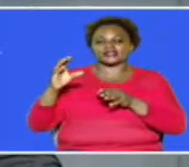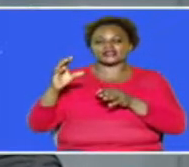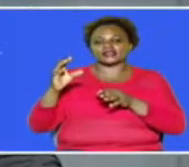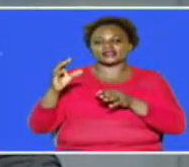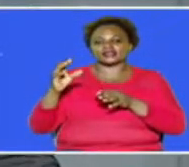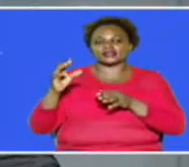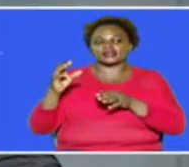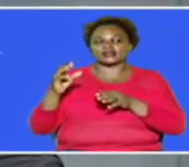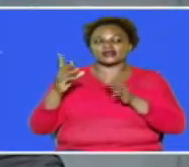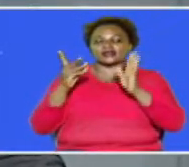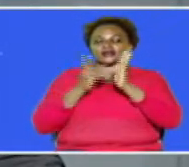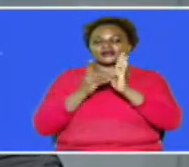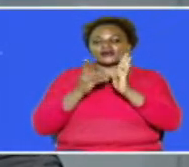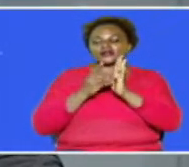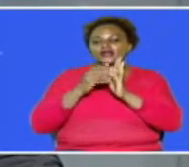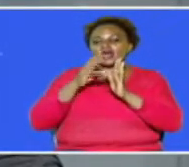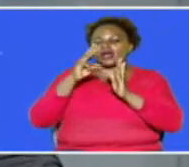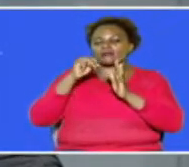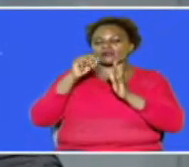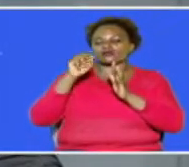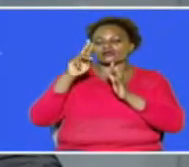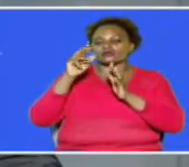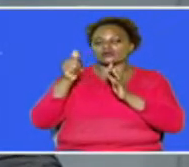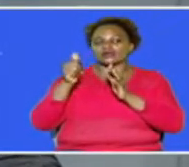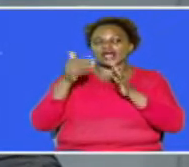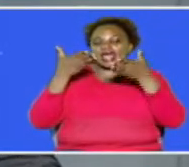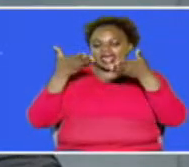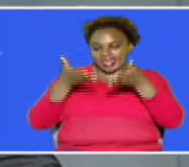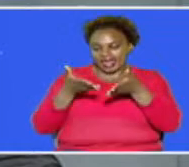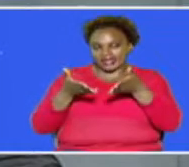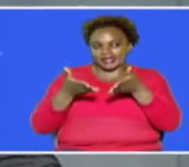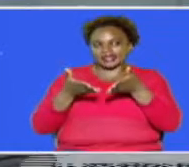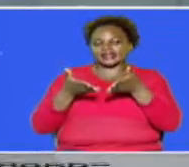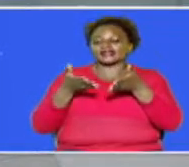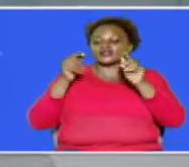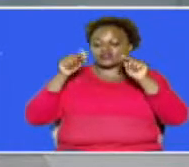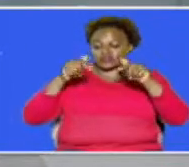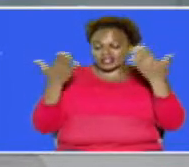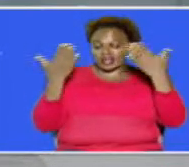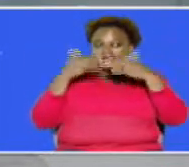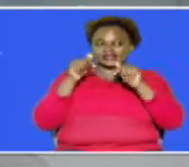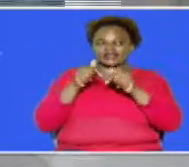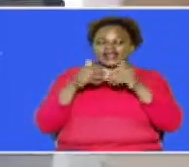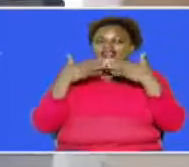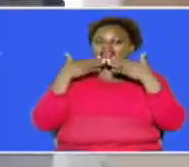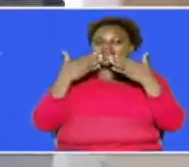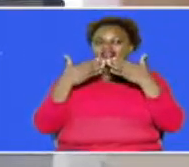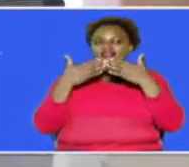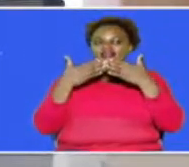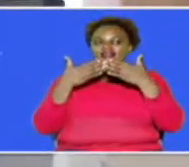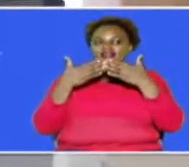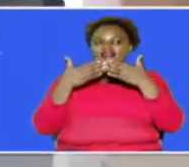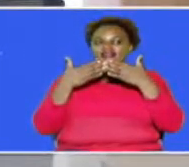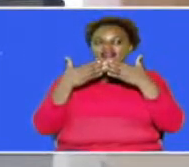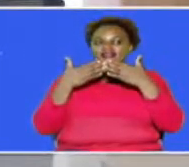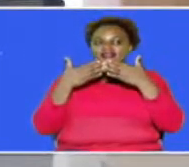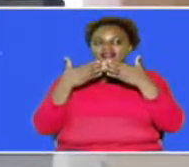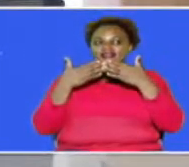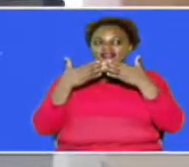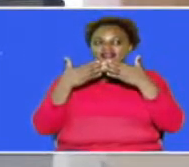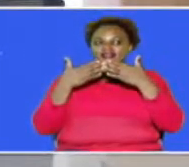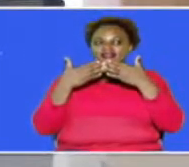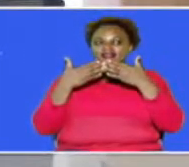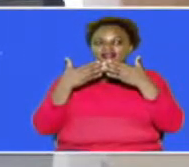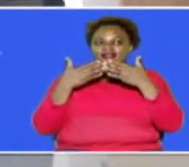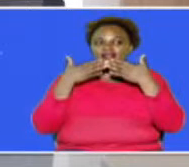leader, Dr. Alfred Mutua is with us in studio tonight. Thank you so much for joining us. Asante sana.